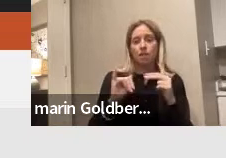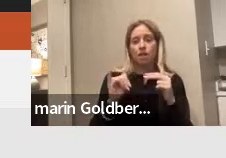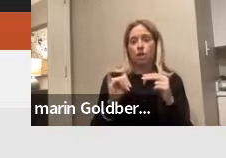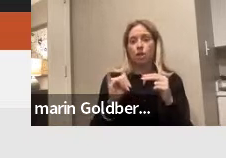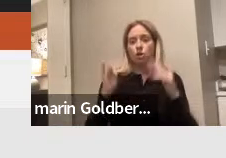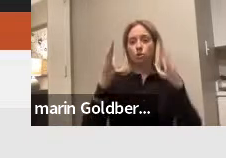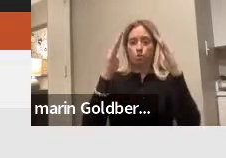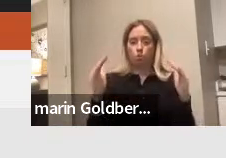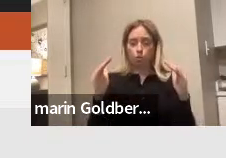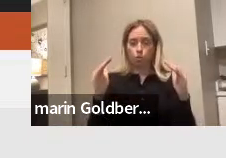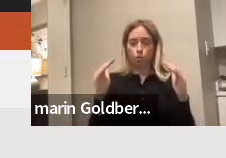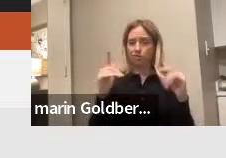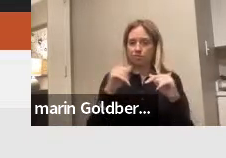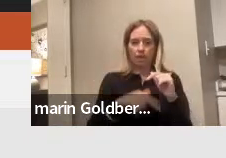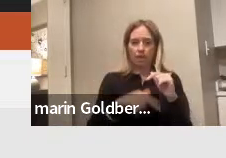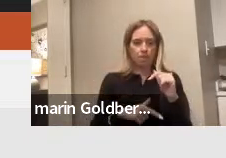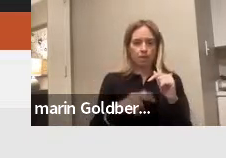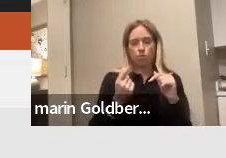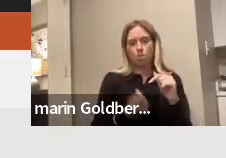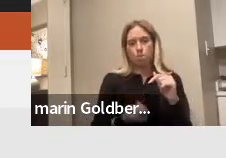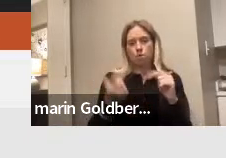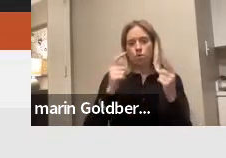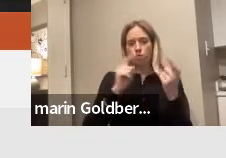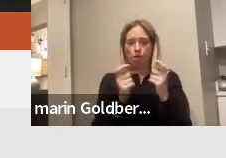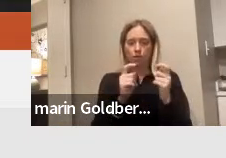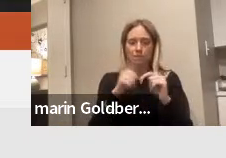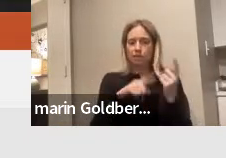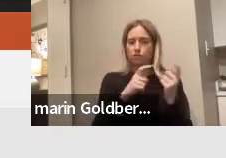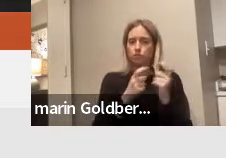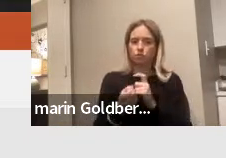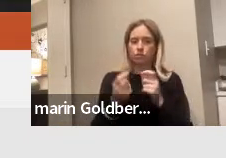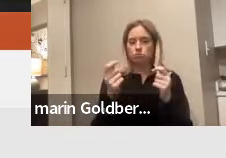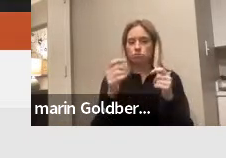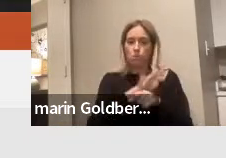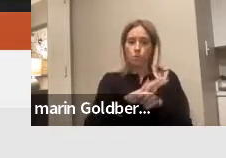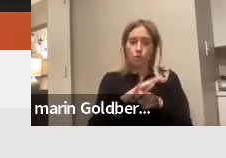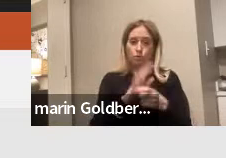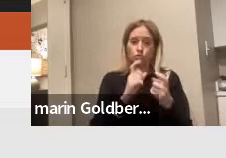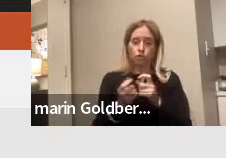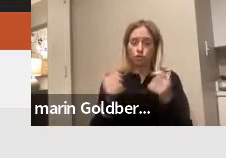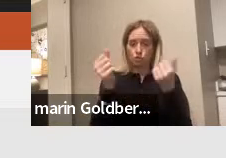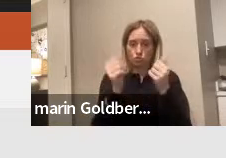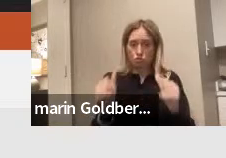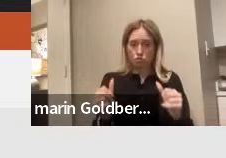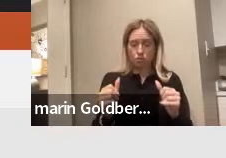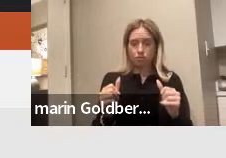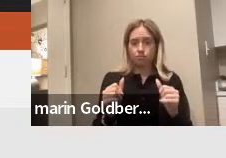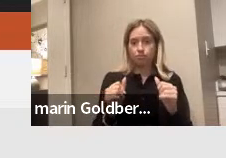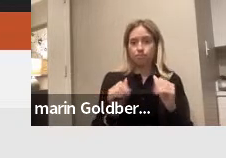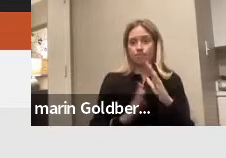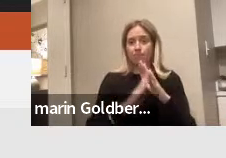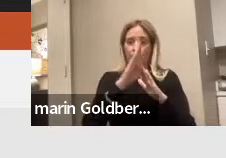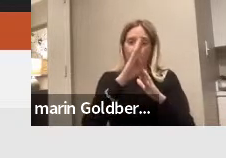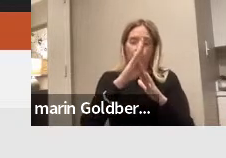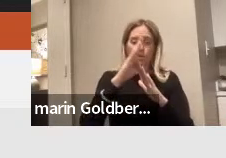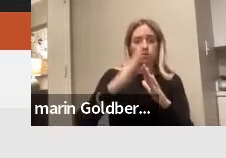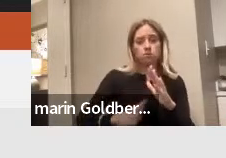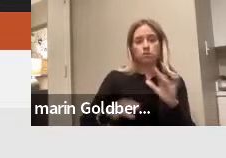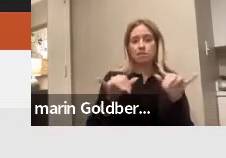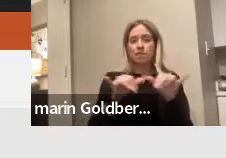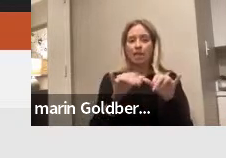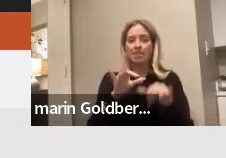be removed, altered, and can't shift its location, change its shape, increase its height, elevation, or size.